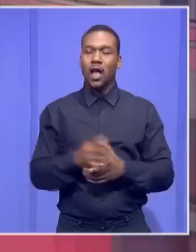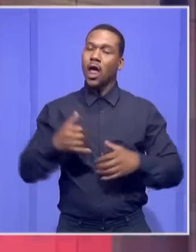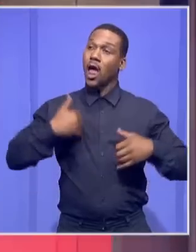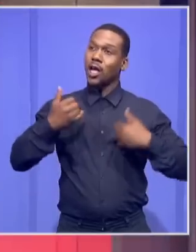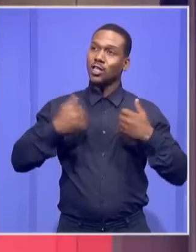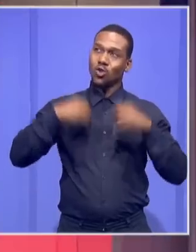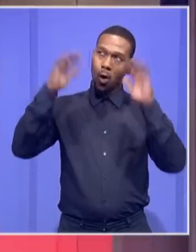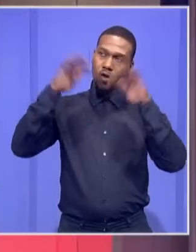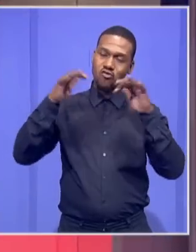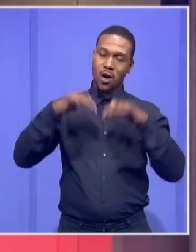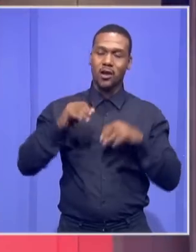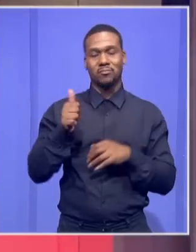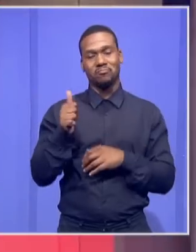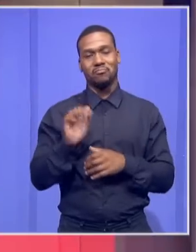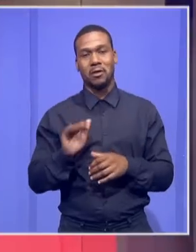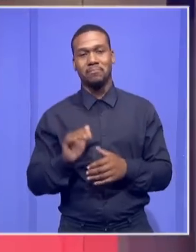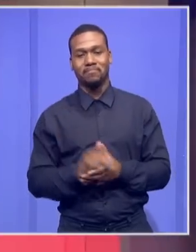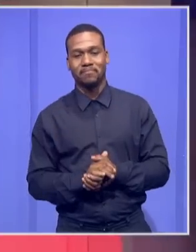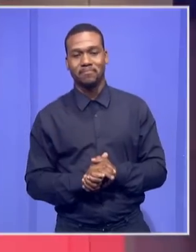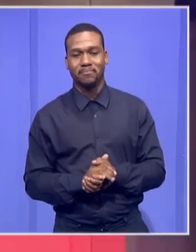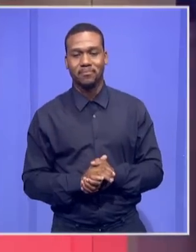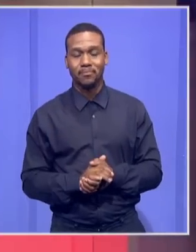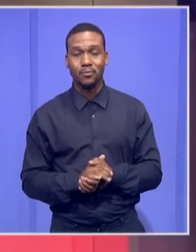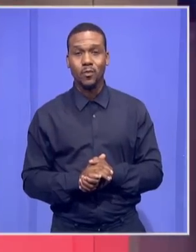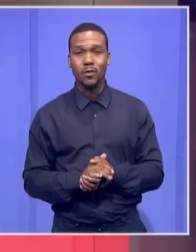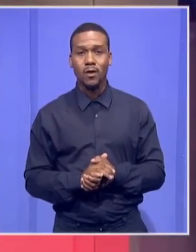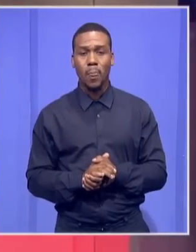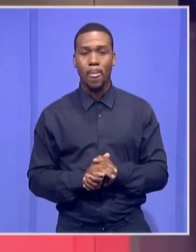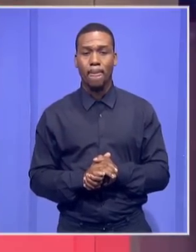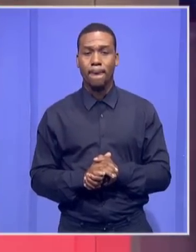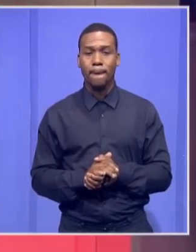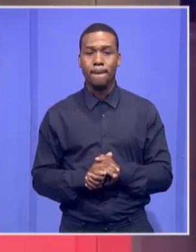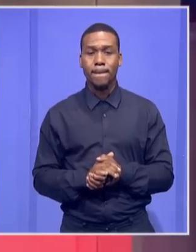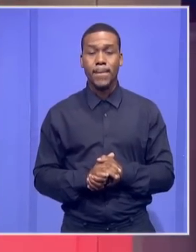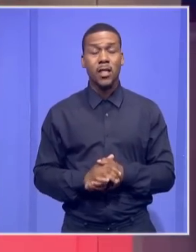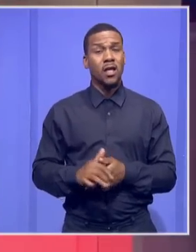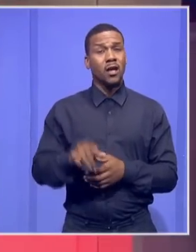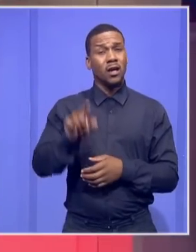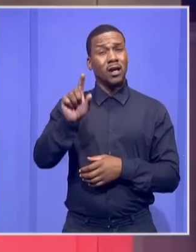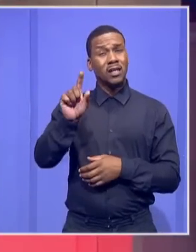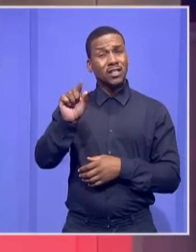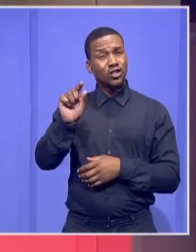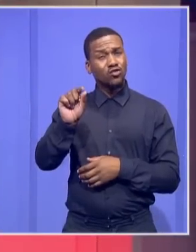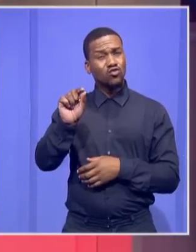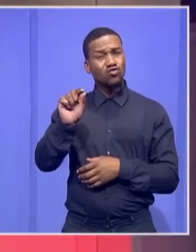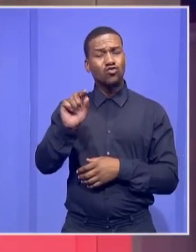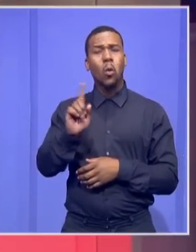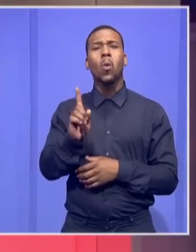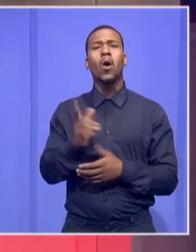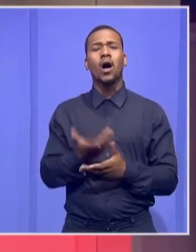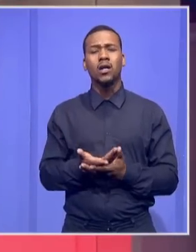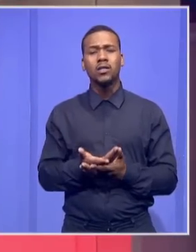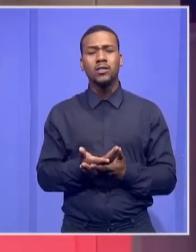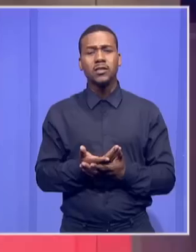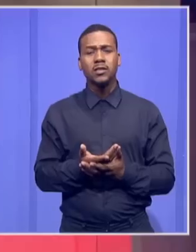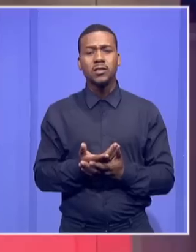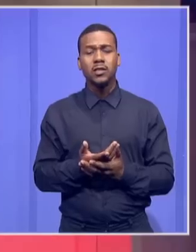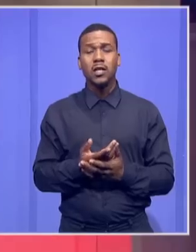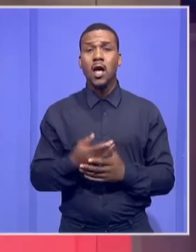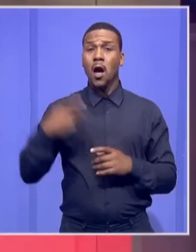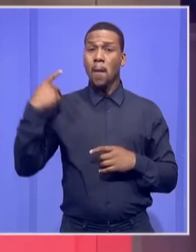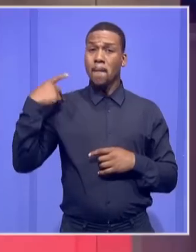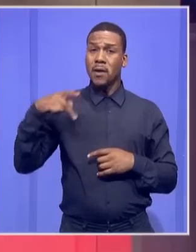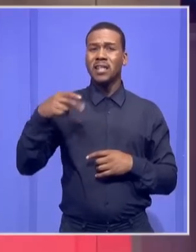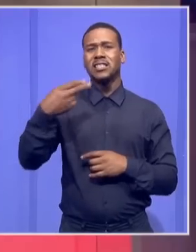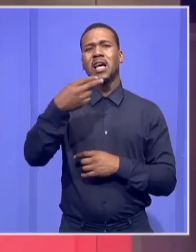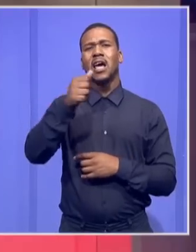So I have to say, though, the interesting bit about all of this and what's happening is that, you know, with Prince Harry, he's not the only controversial